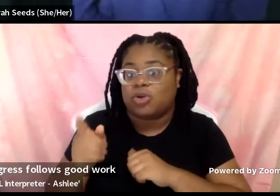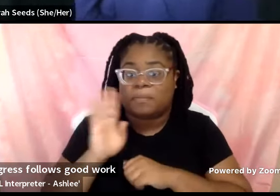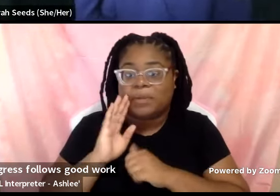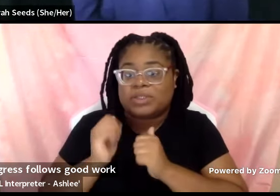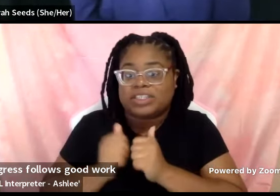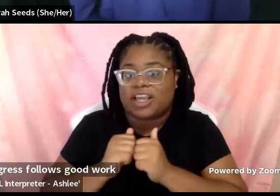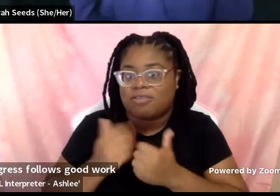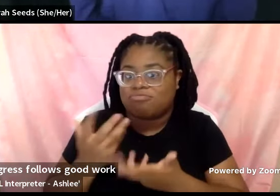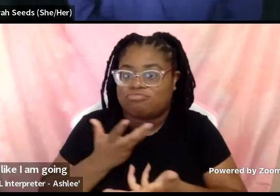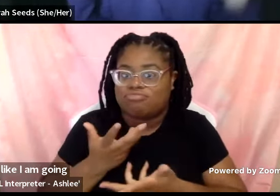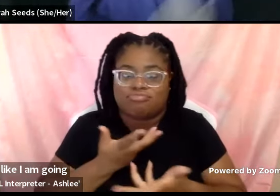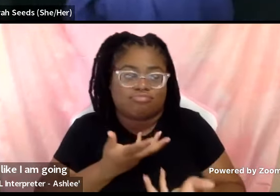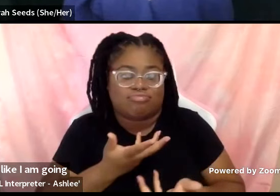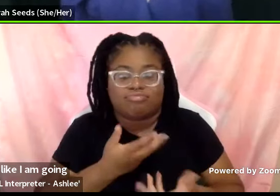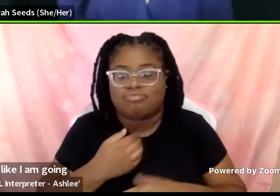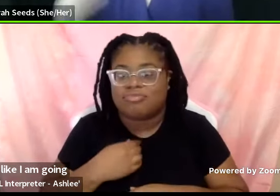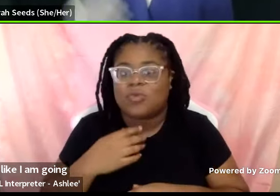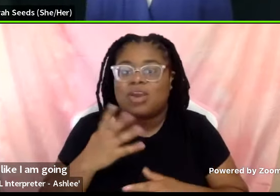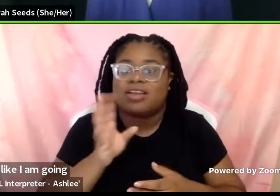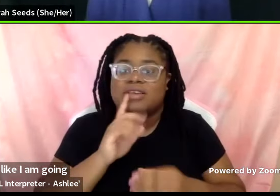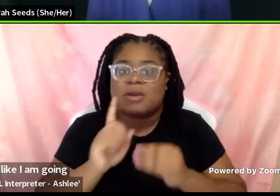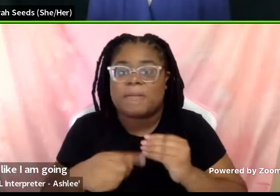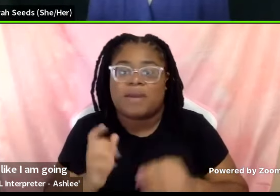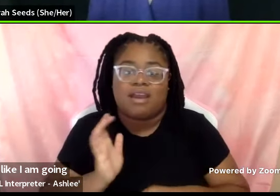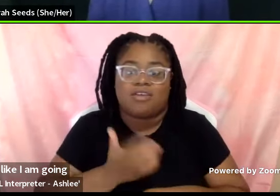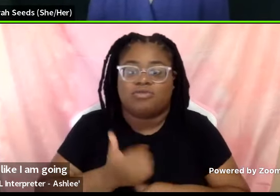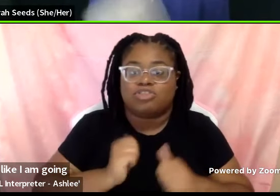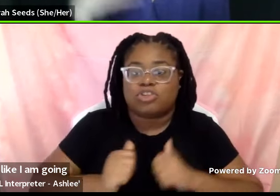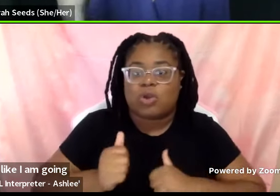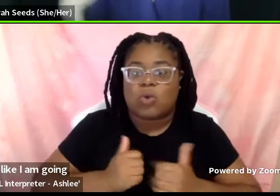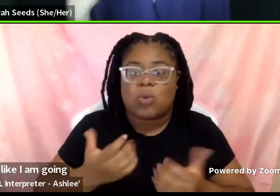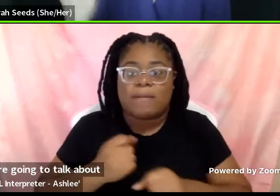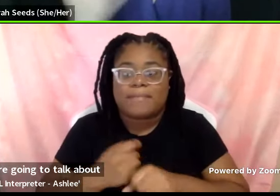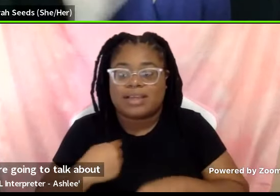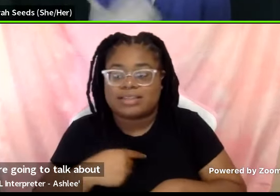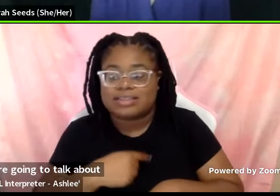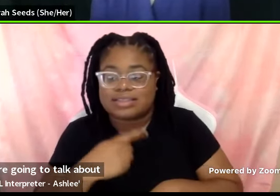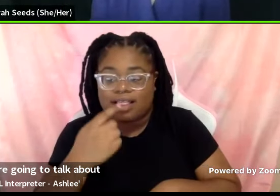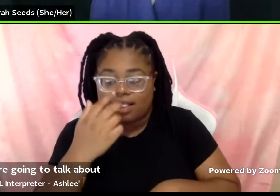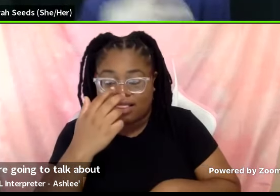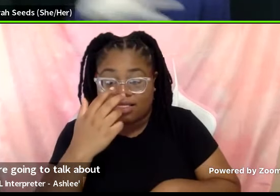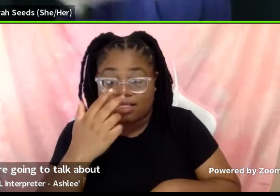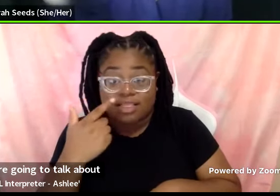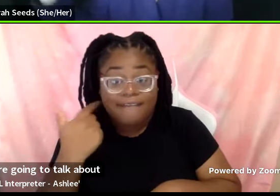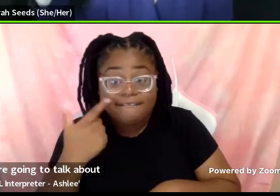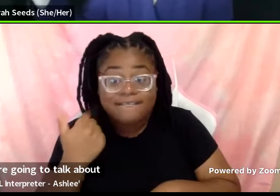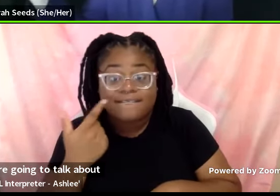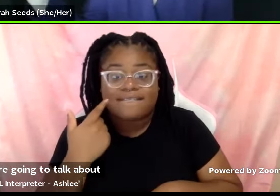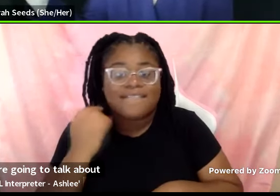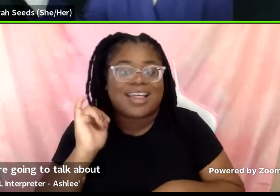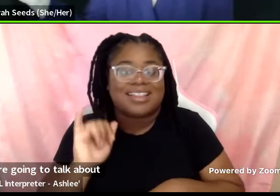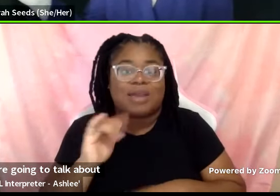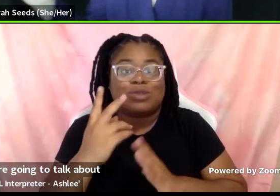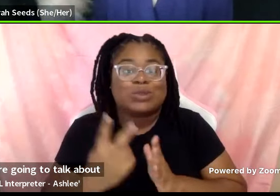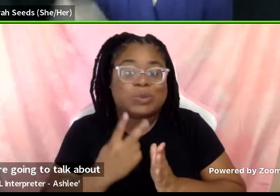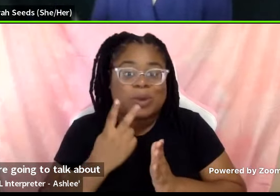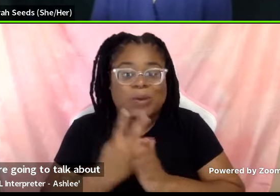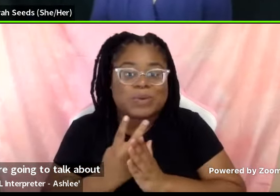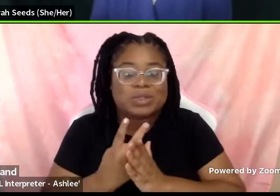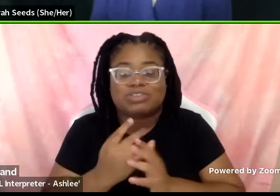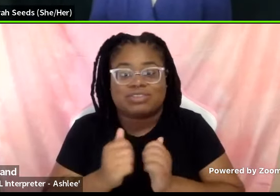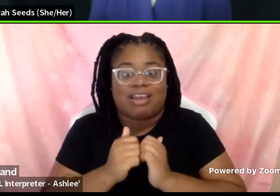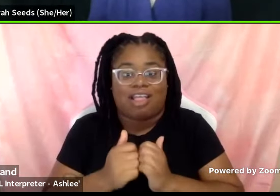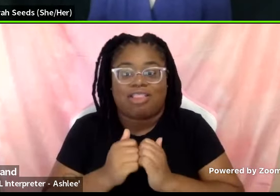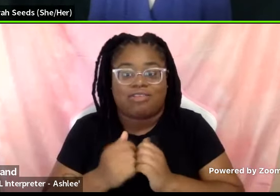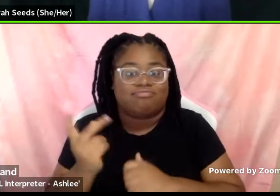to talk, and we're going to talk about Dr. Seeds, and we're going to talk about what makes us laugh and who she is as a person. And it turned into like 2.5 hours, just me and her at